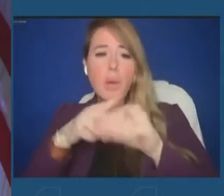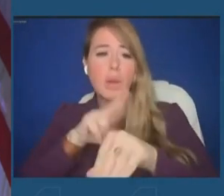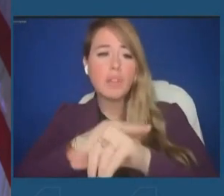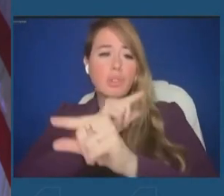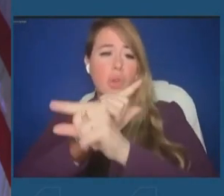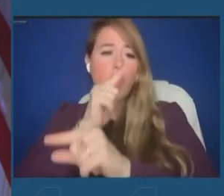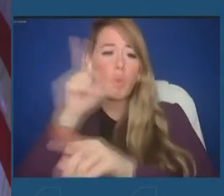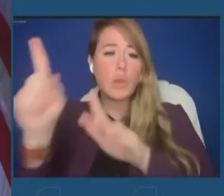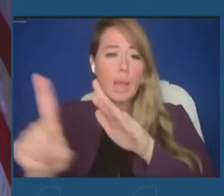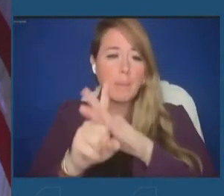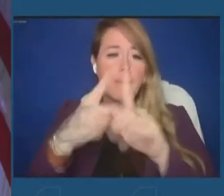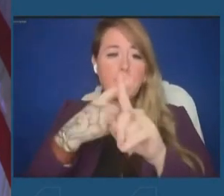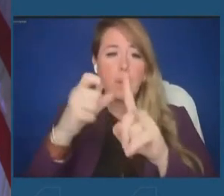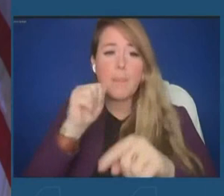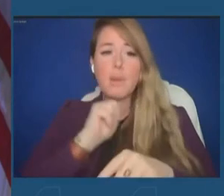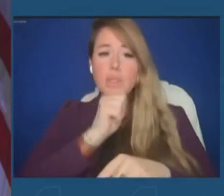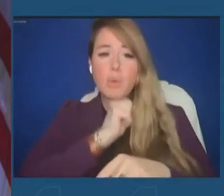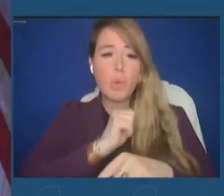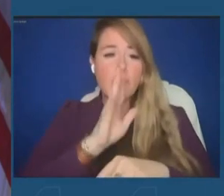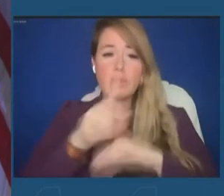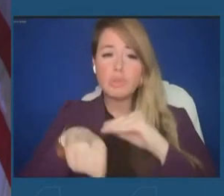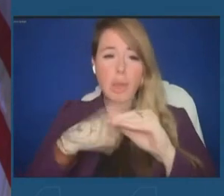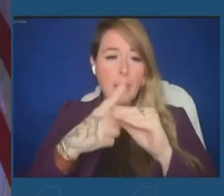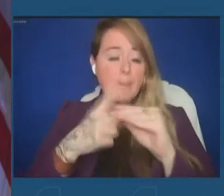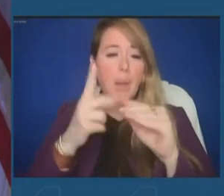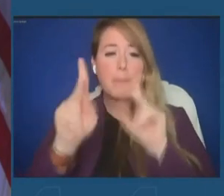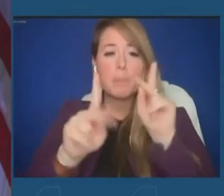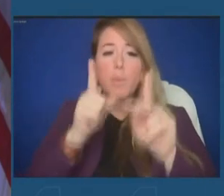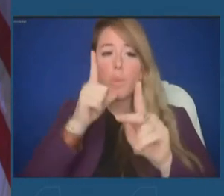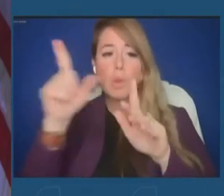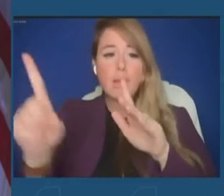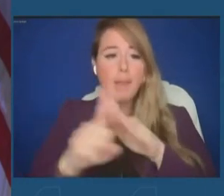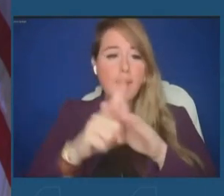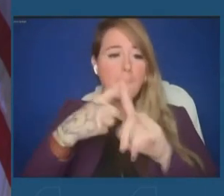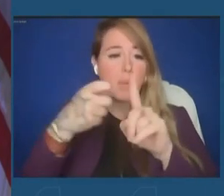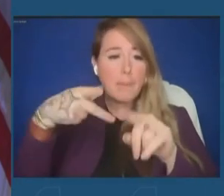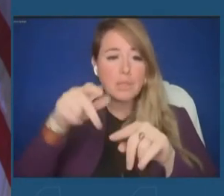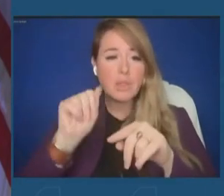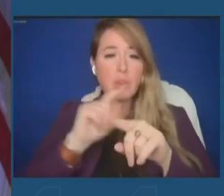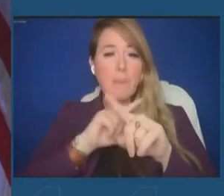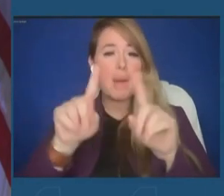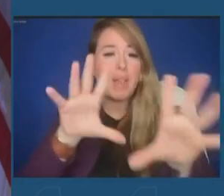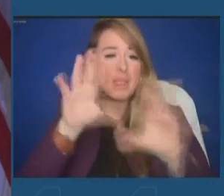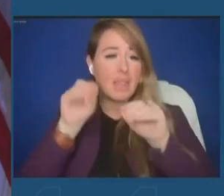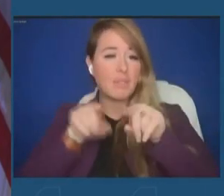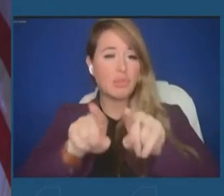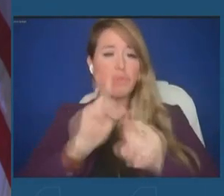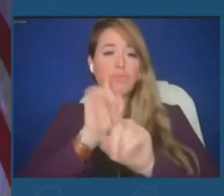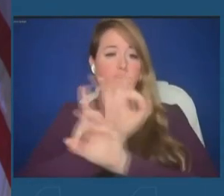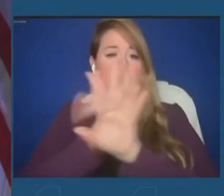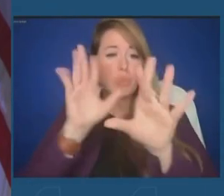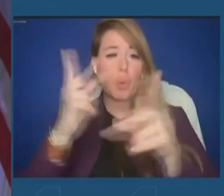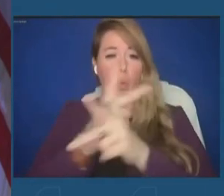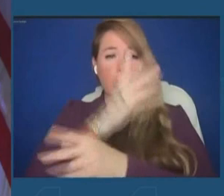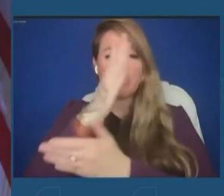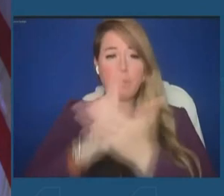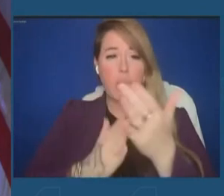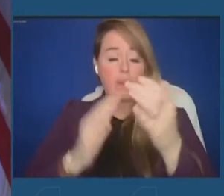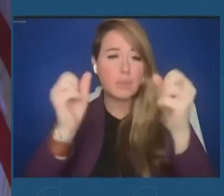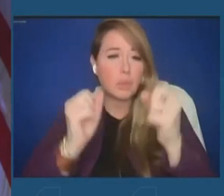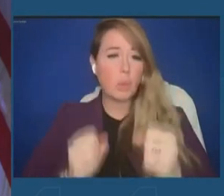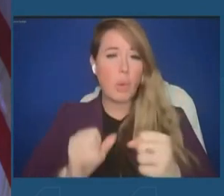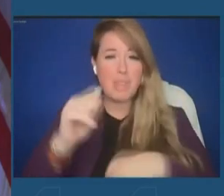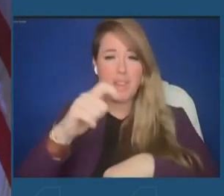from Arizona. We're not talking about people coming in from Pennsylvania, but leaving at the height of the storm, when the conditions were the worst, because they